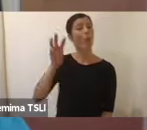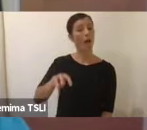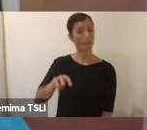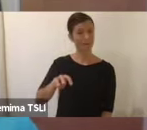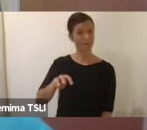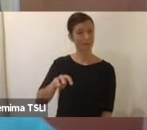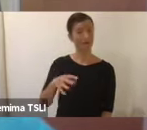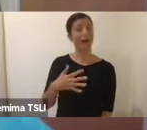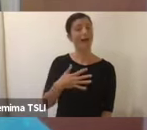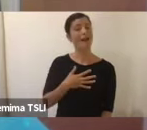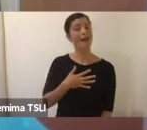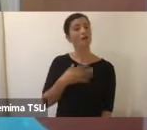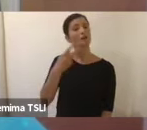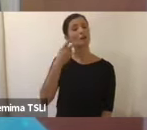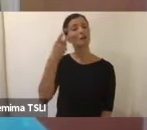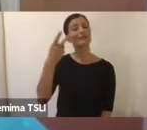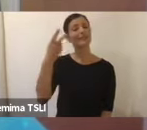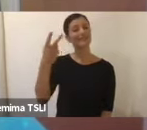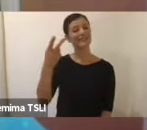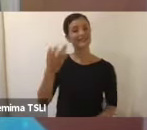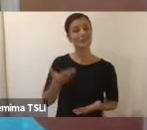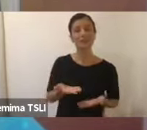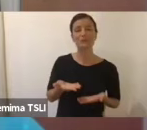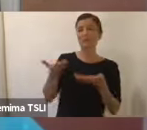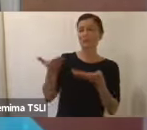sing over to Maitri Sara